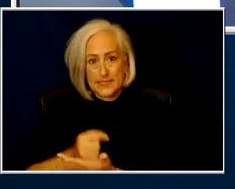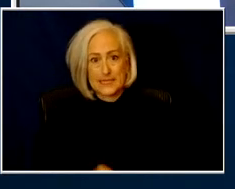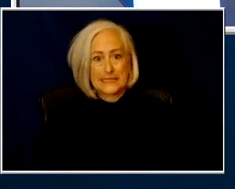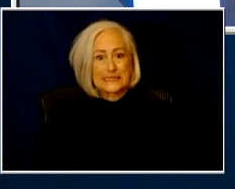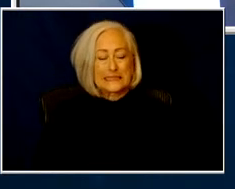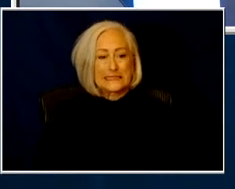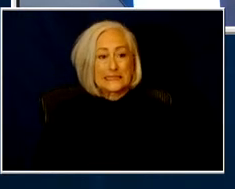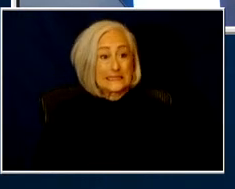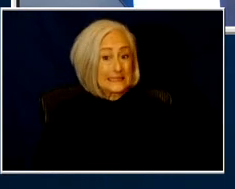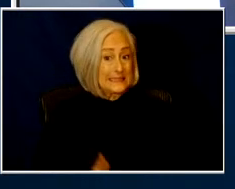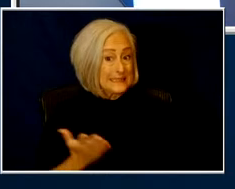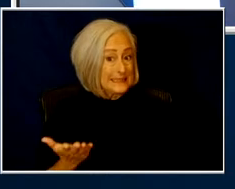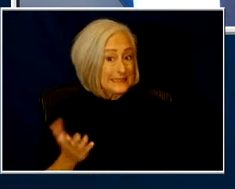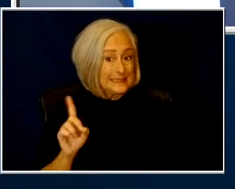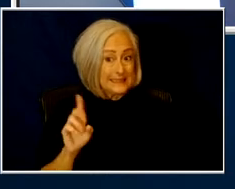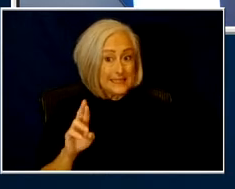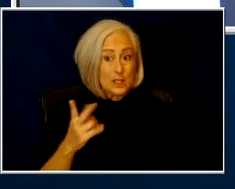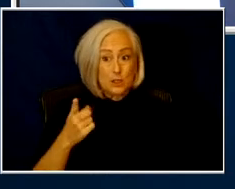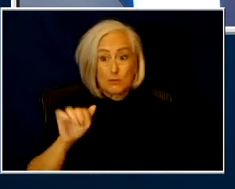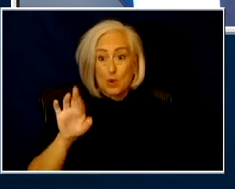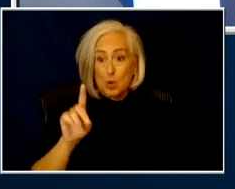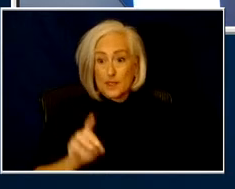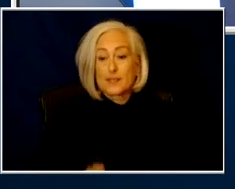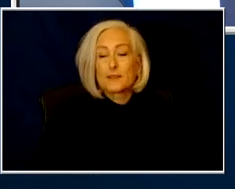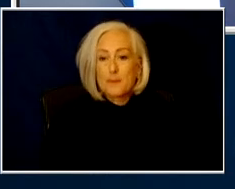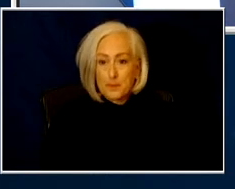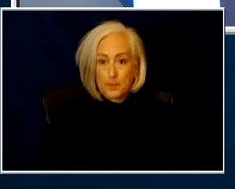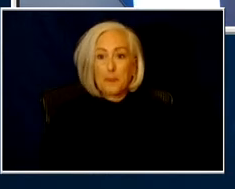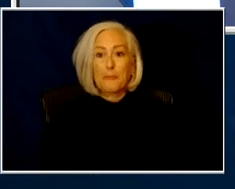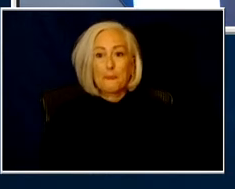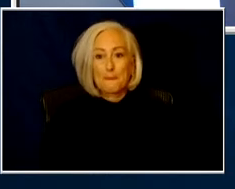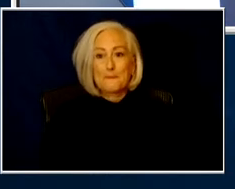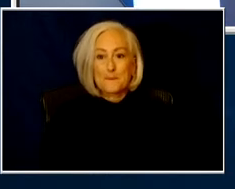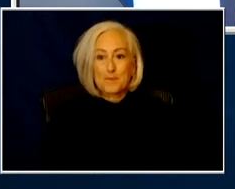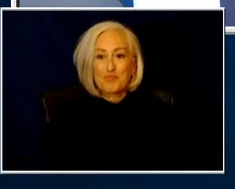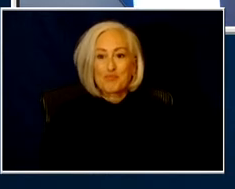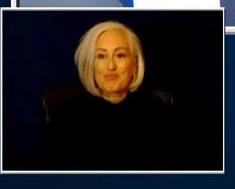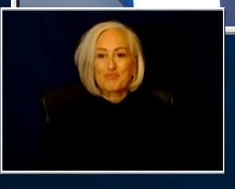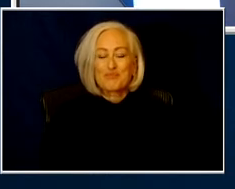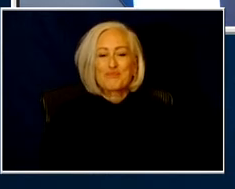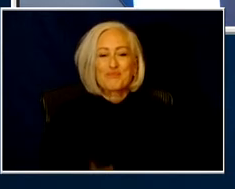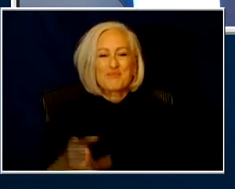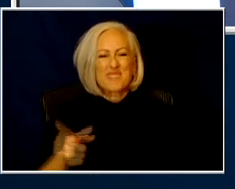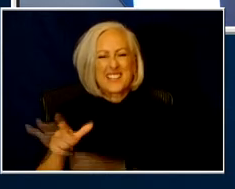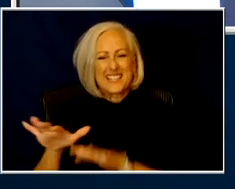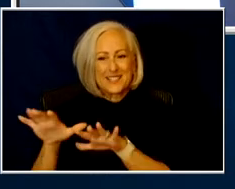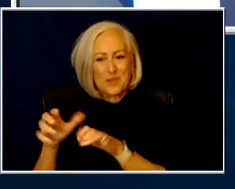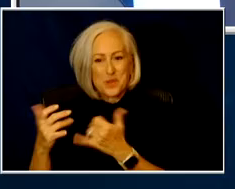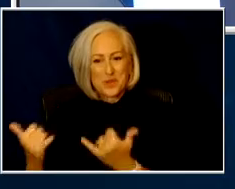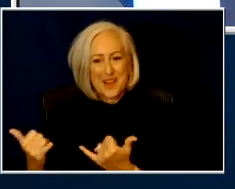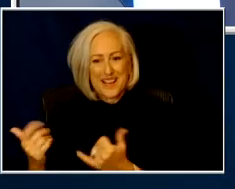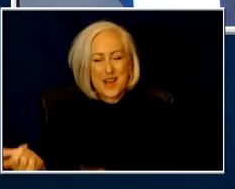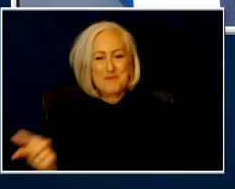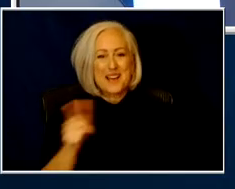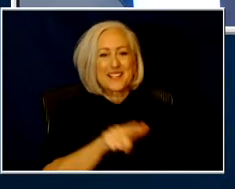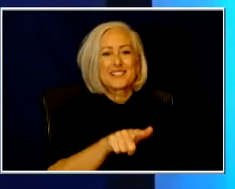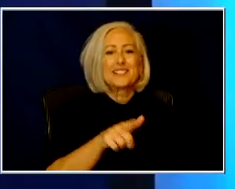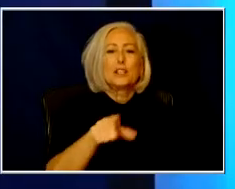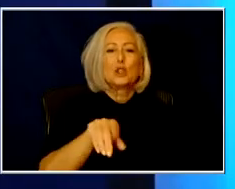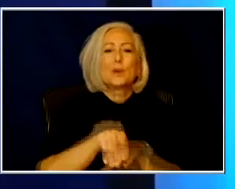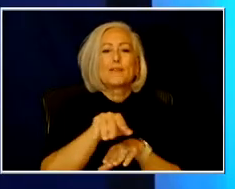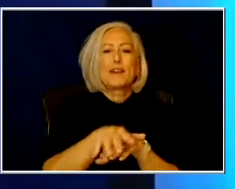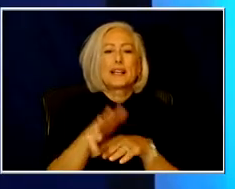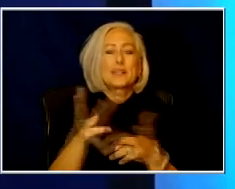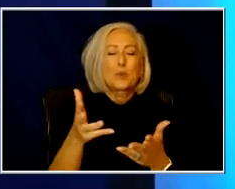Dr Poland okay oh doctor uh we're gonna get him unfrozen in a moment but um what would you advise yeah